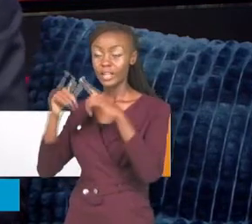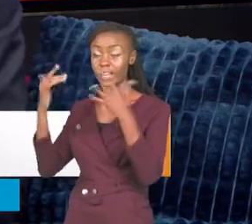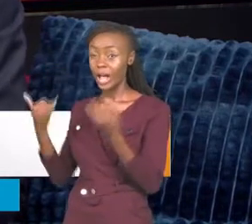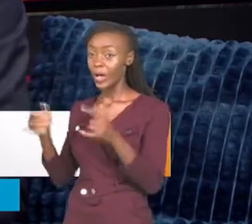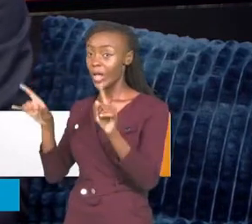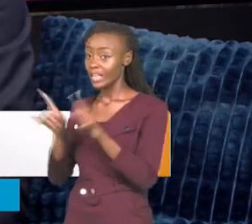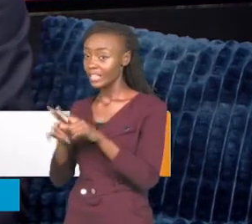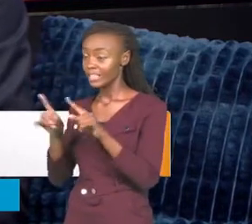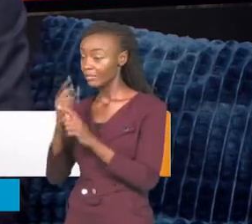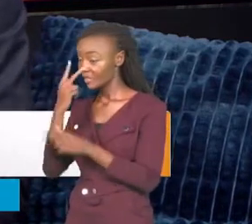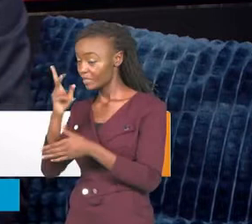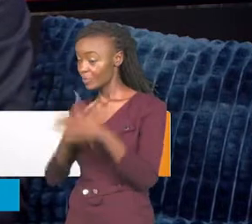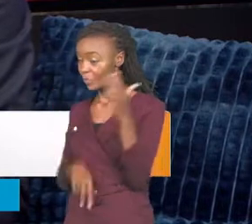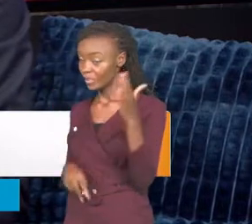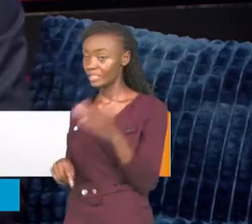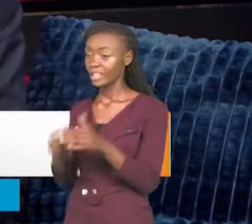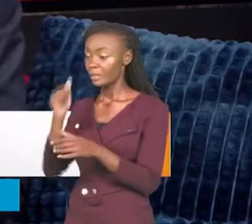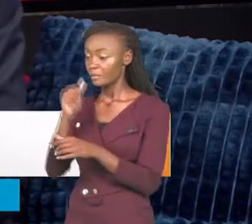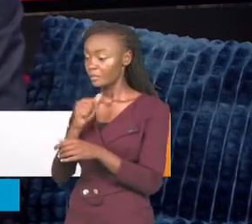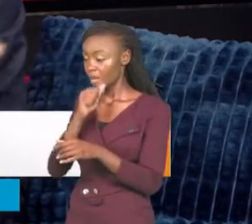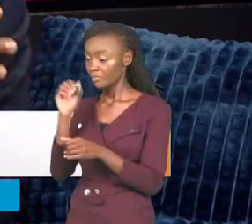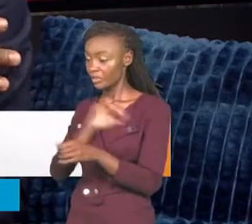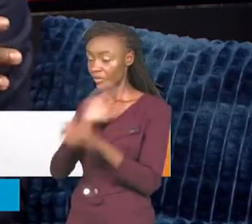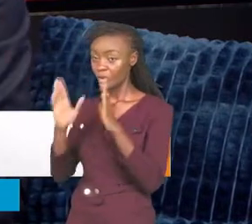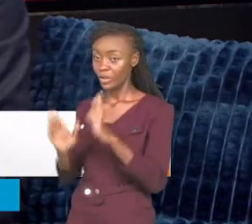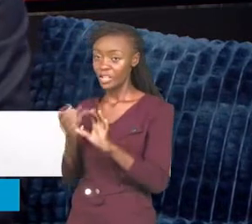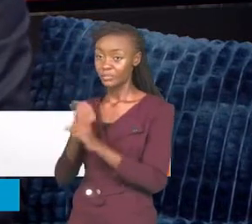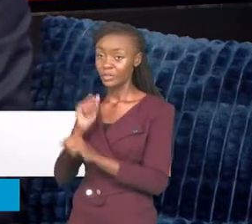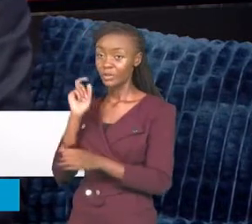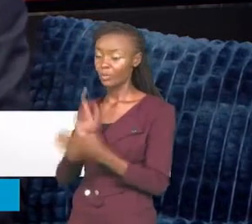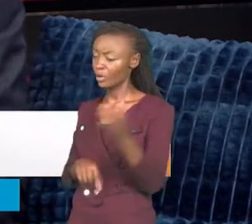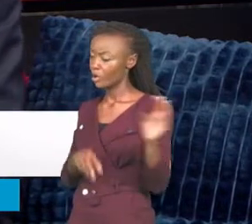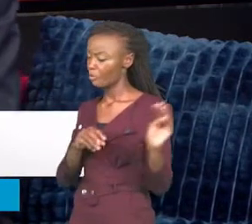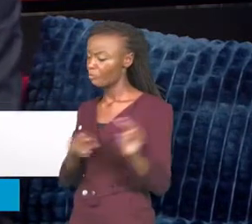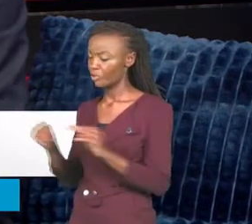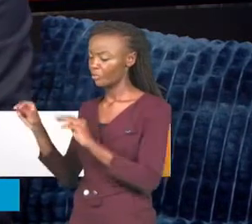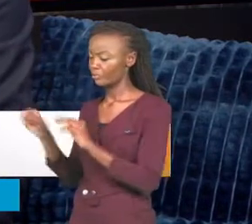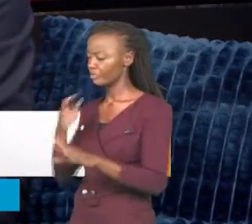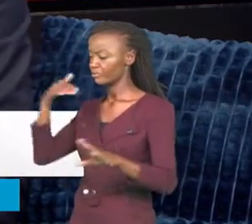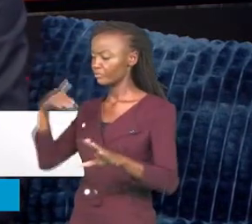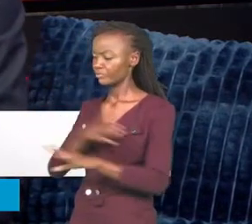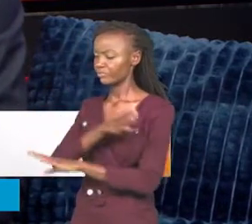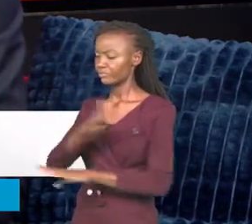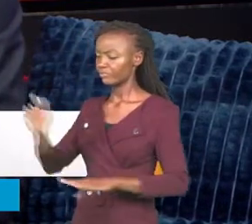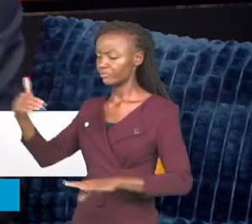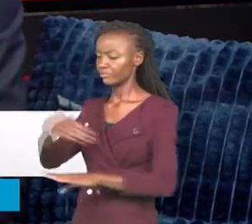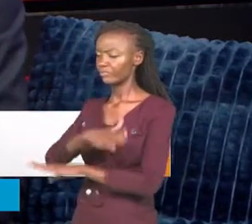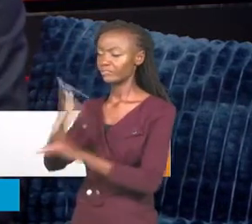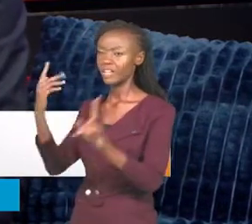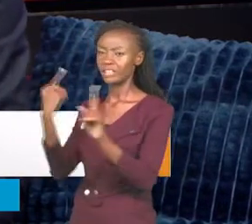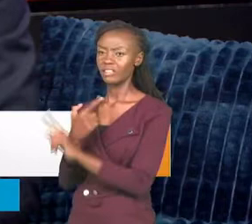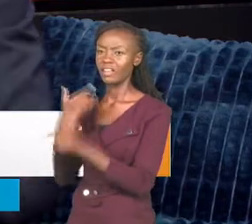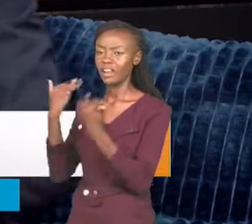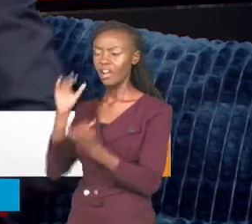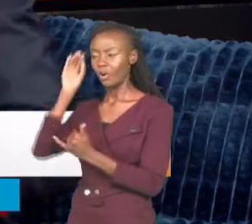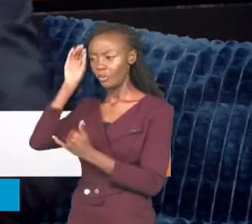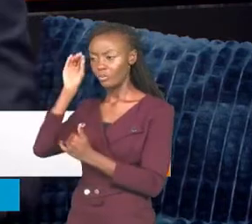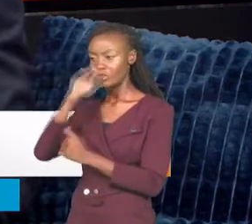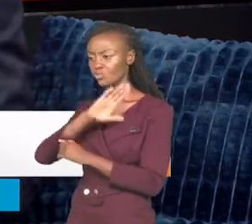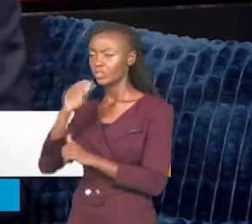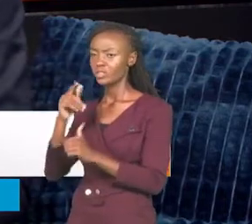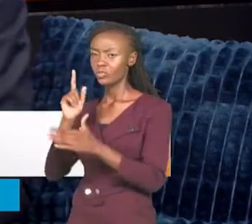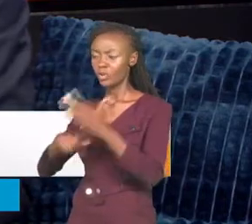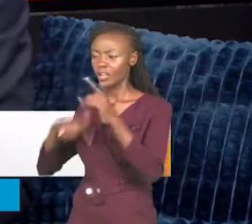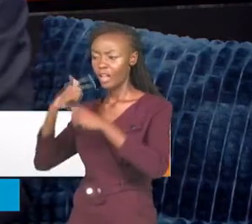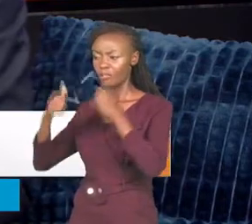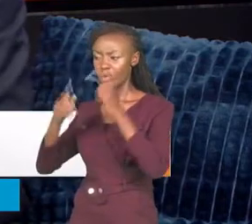owners, private vehicles, very rampant in actually making chaotic moves, chaotic overlaps, everything. What's your opinion from the